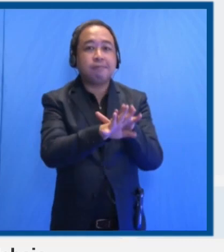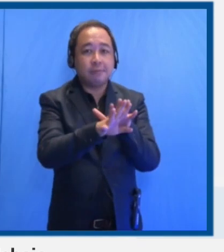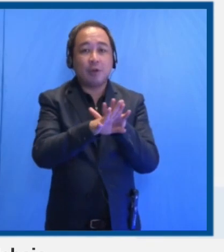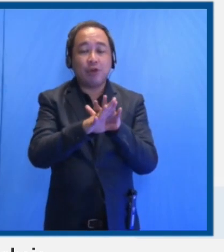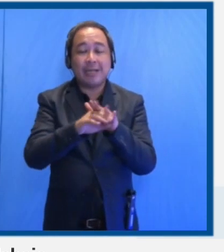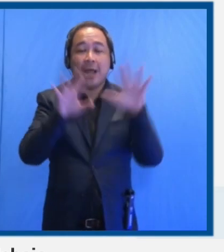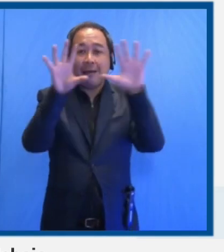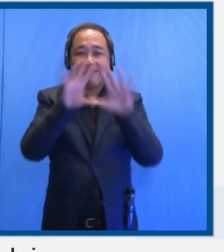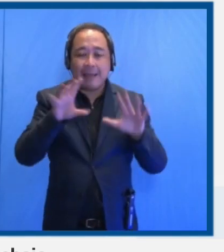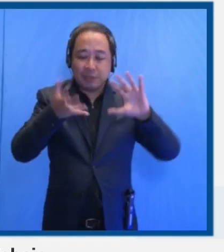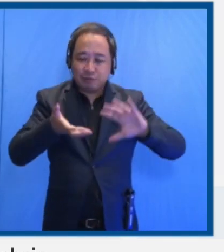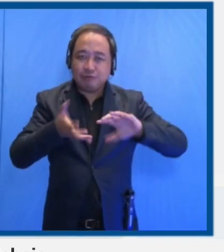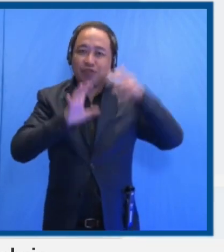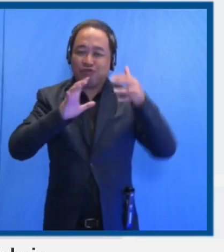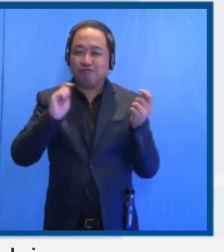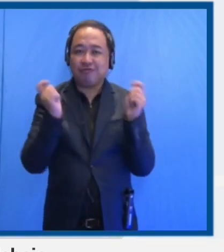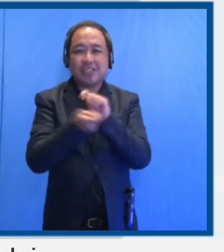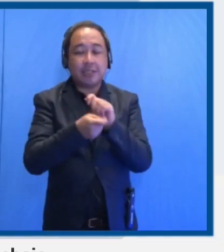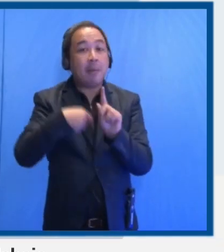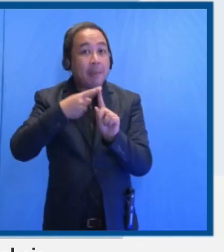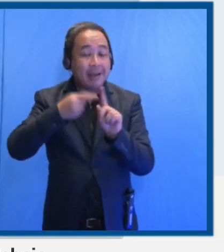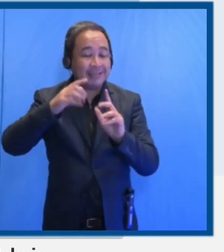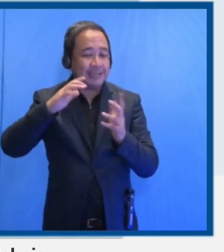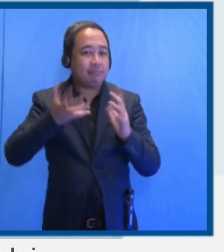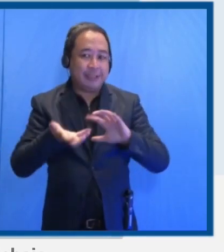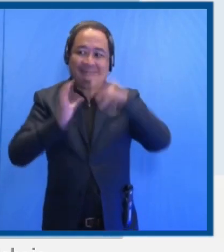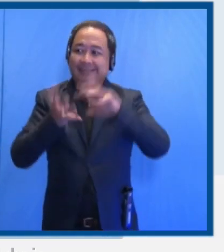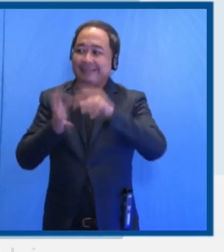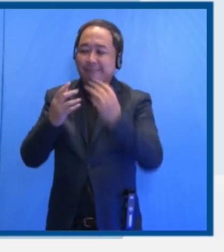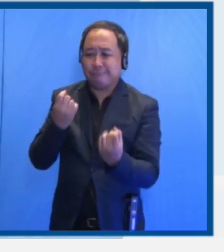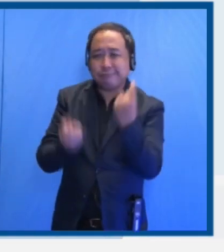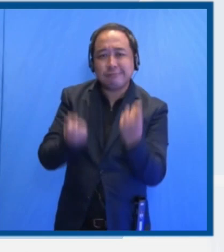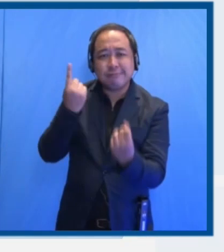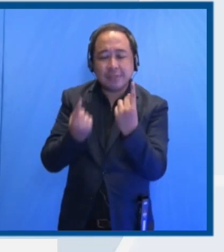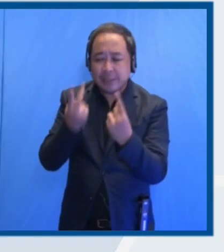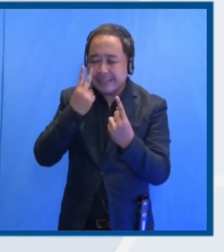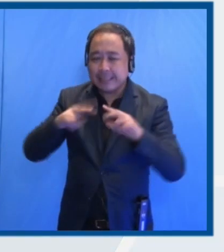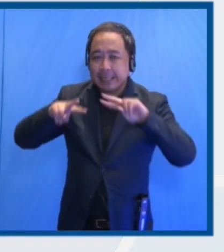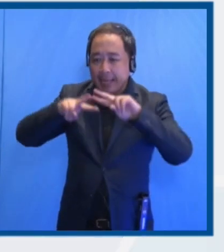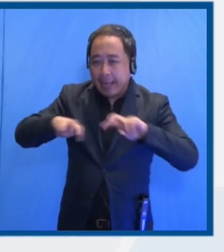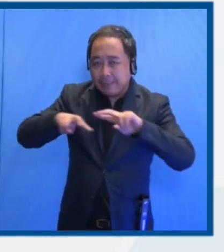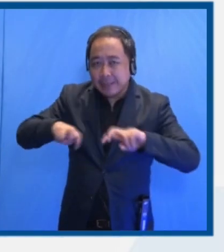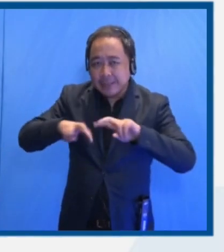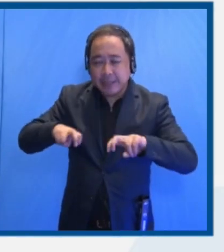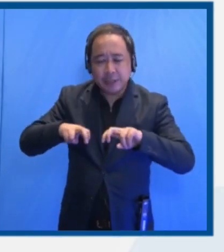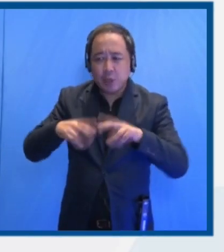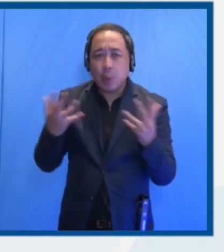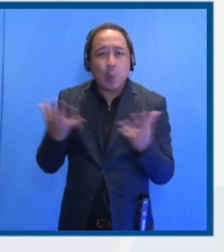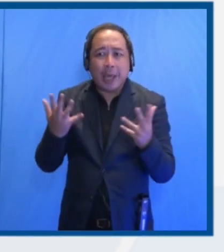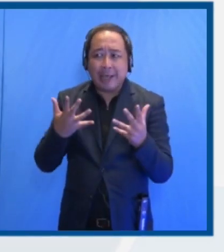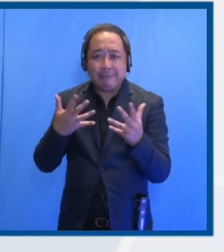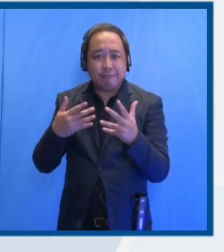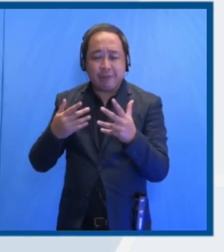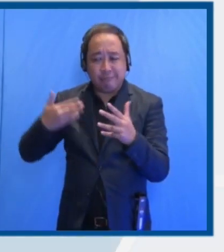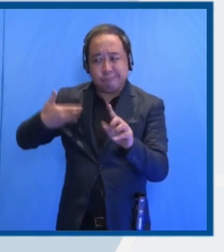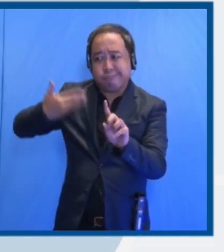change adaptation. And we'll be looking at addressing root causes. We'll also be looking at root causes of disaster and